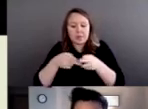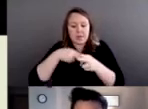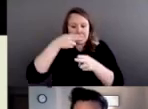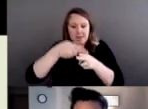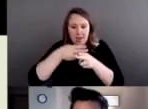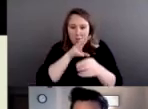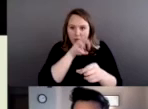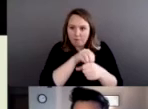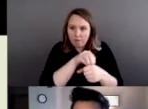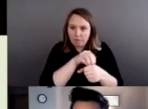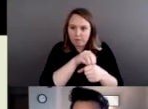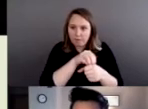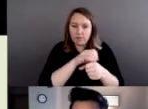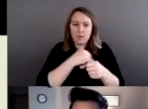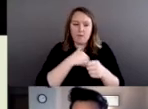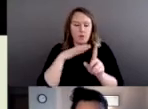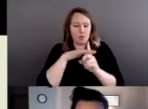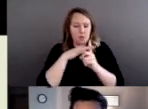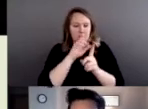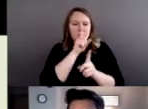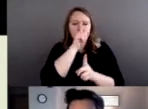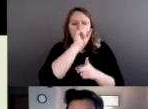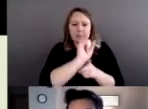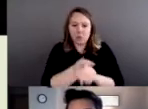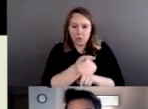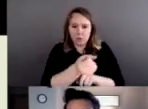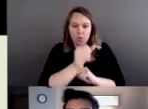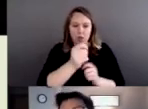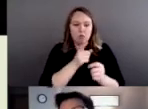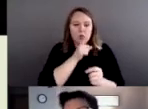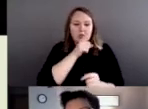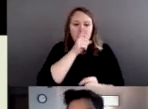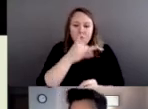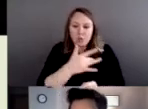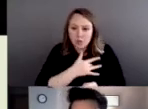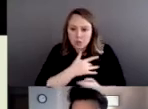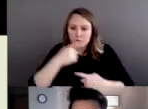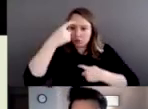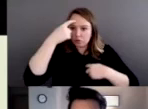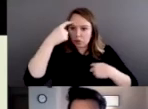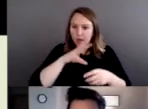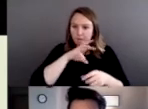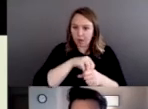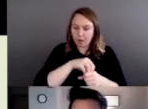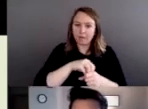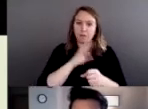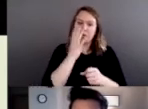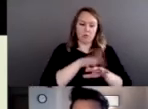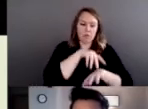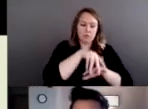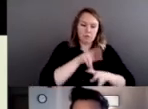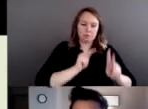stories are important because historically, we're storytellers. This is how we pass things down from generations to